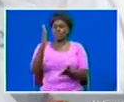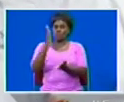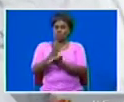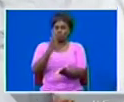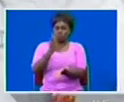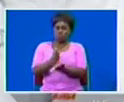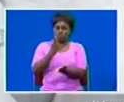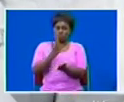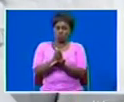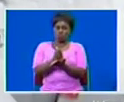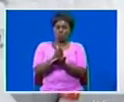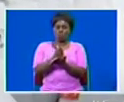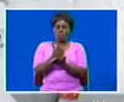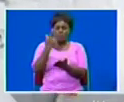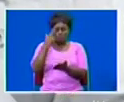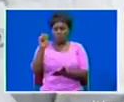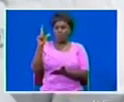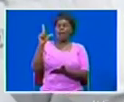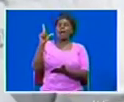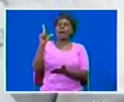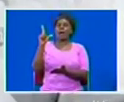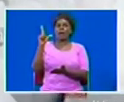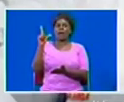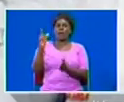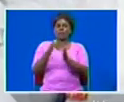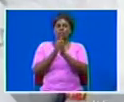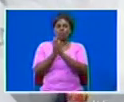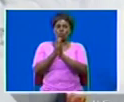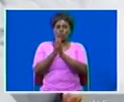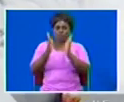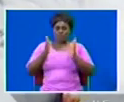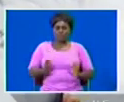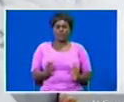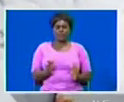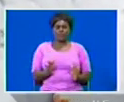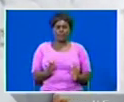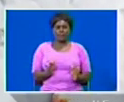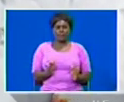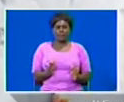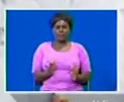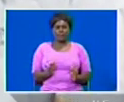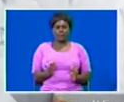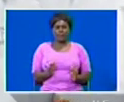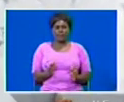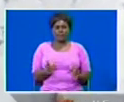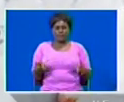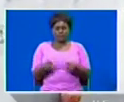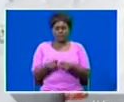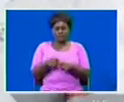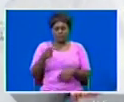really sort of eye-opening. There's a face, there's a story, there's a person, and that has been quite an